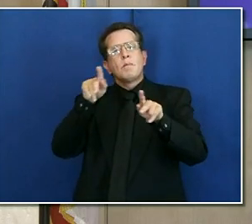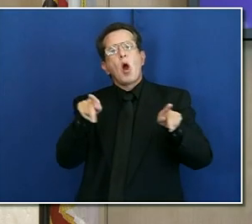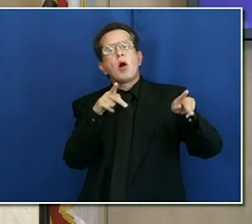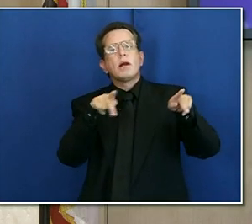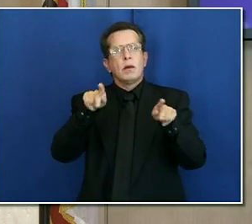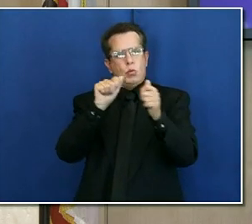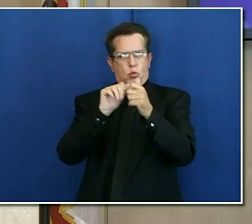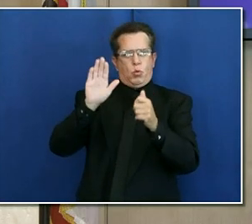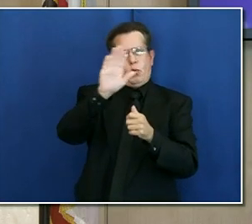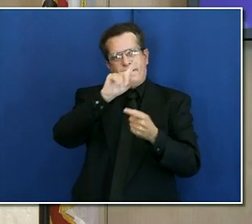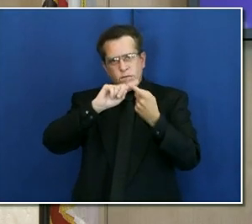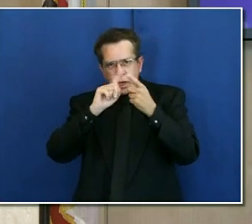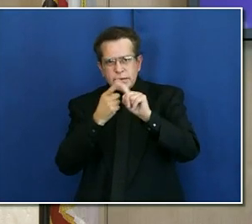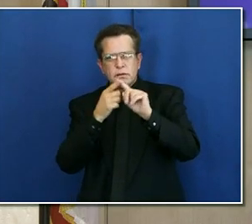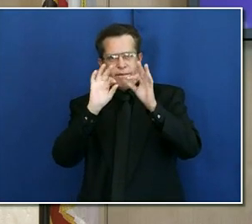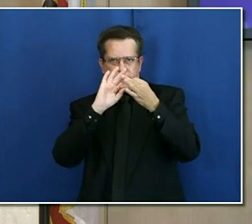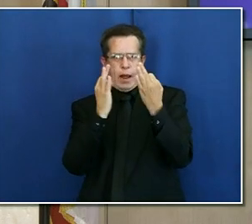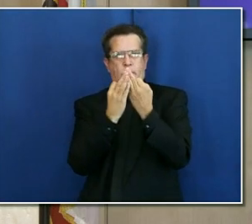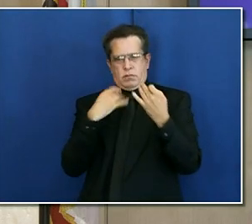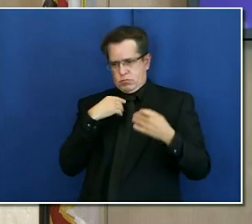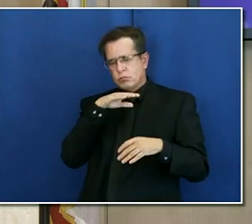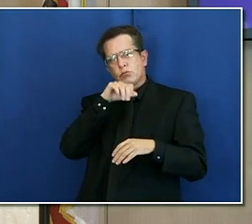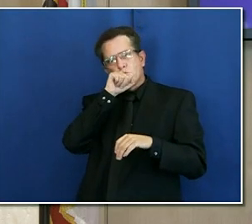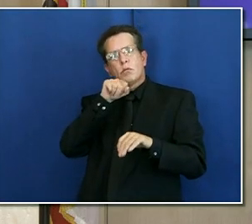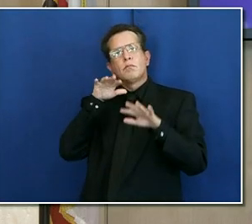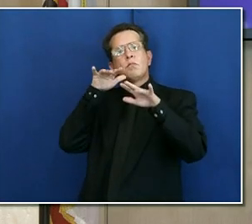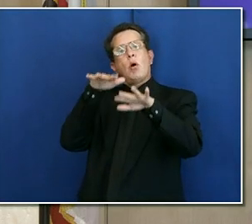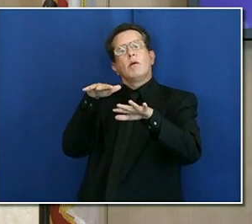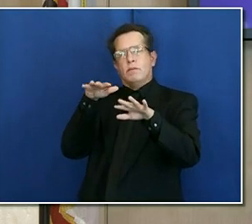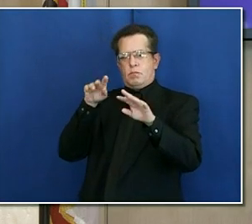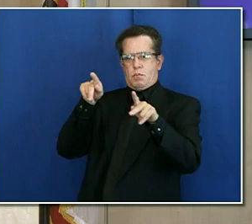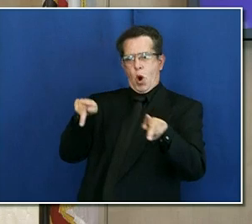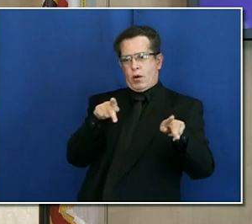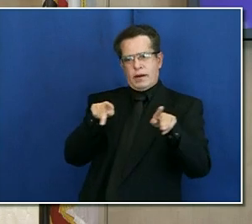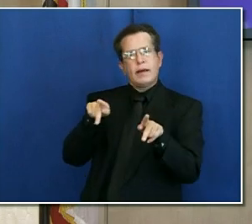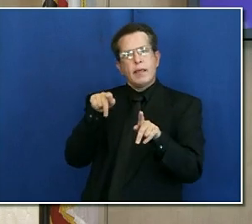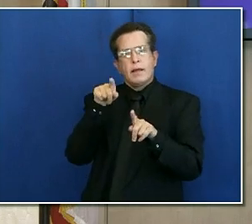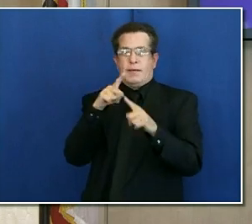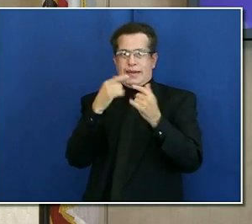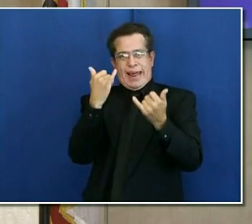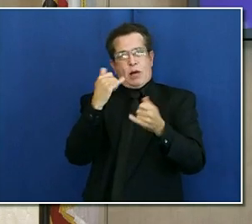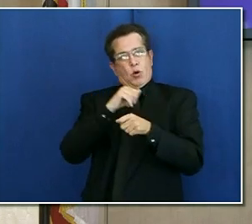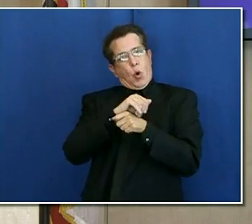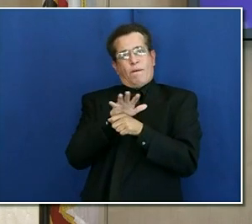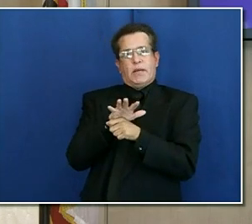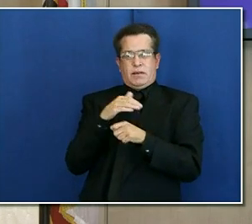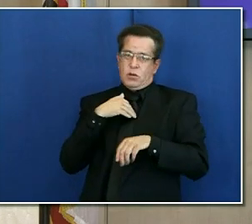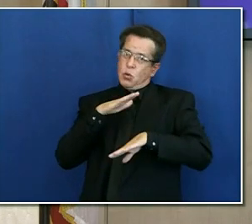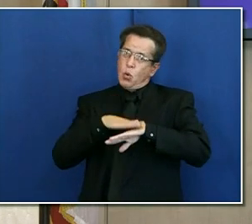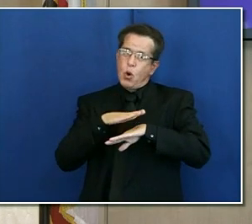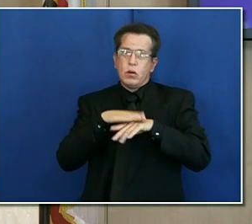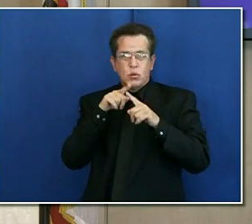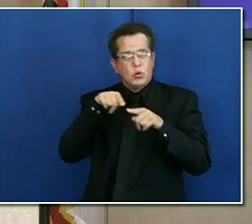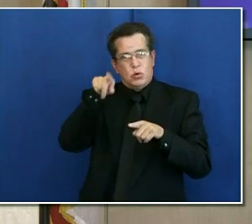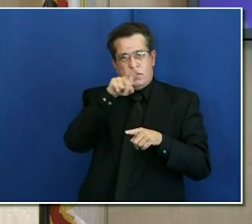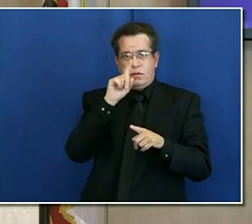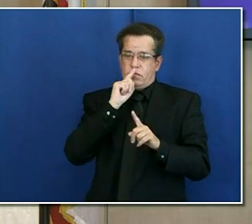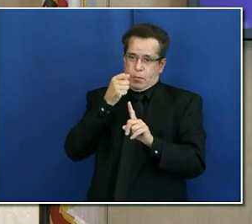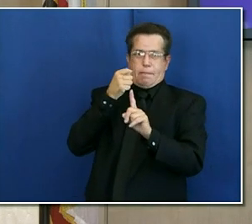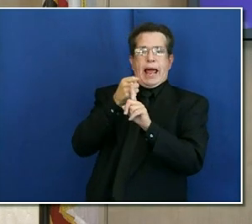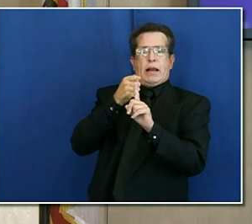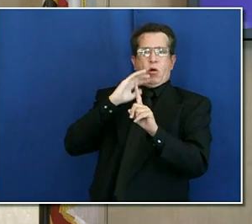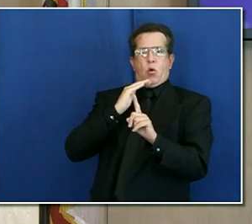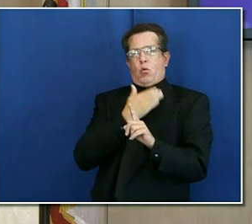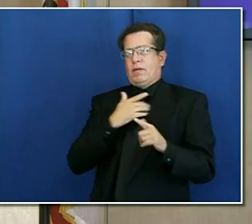the folks that we don't see on a daily basis, who we don't live with. COVID-19 has certainly impacted so many aspects of our daily life and have forced us to